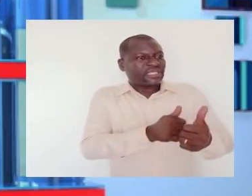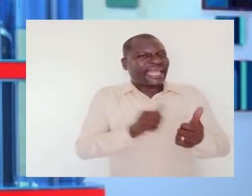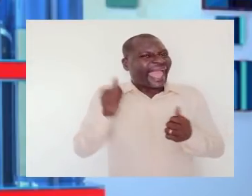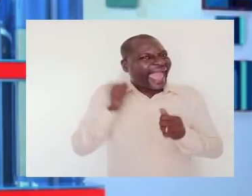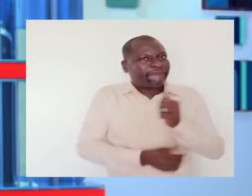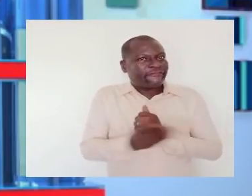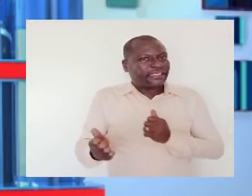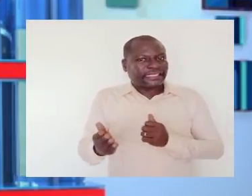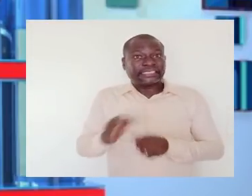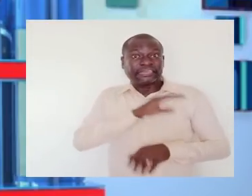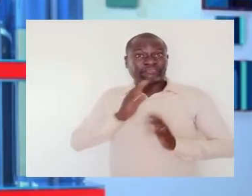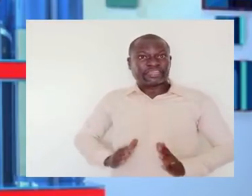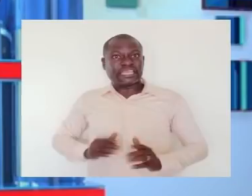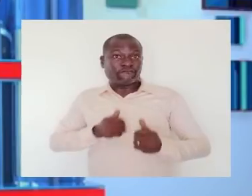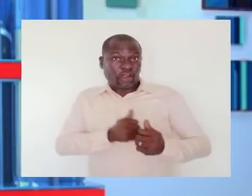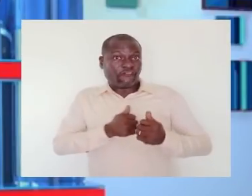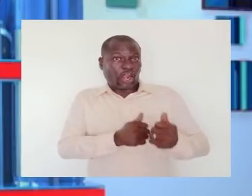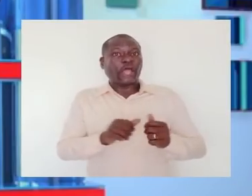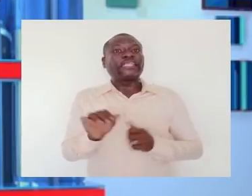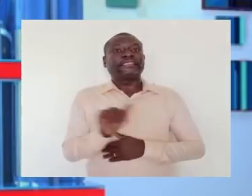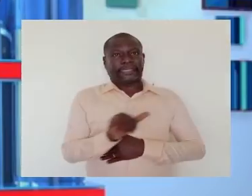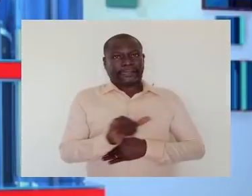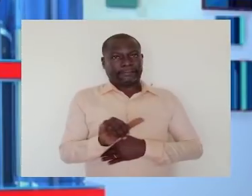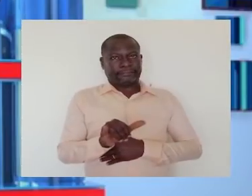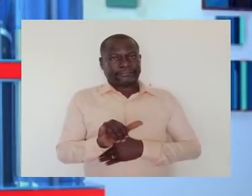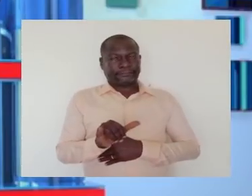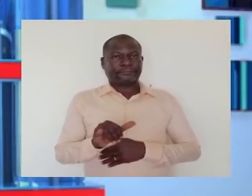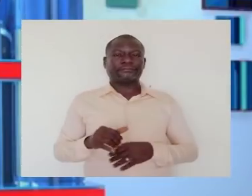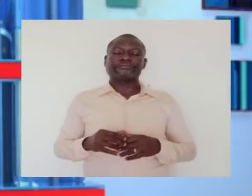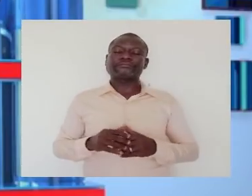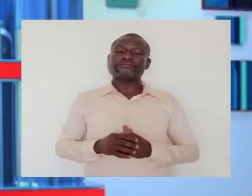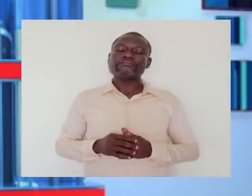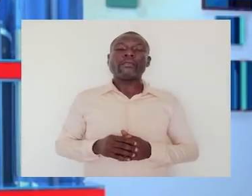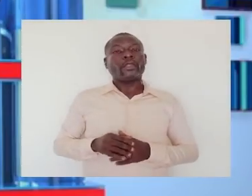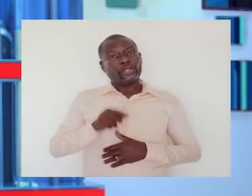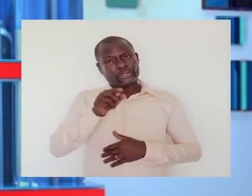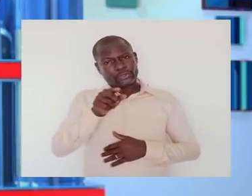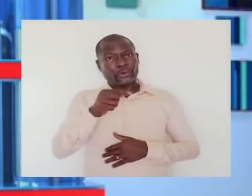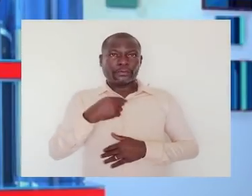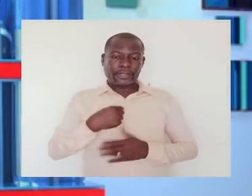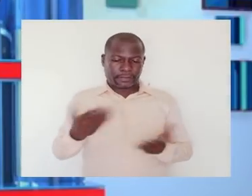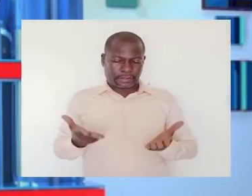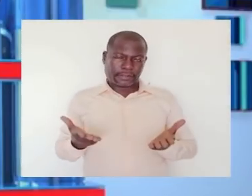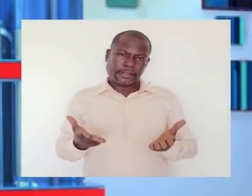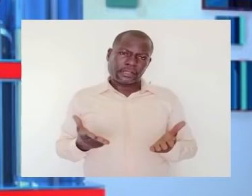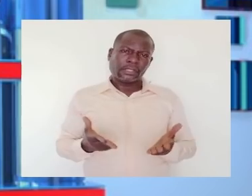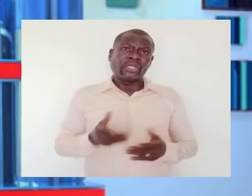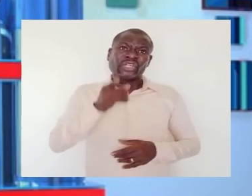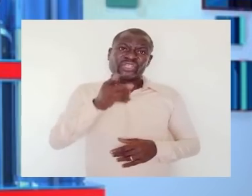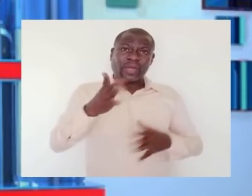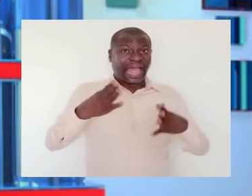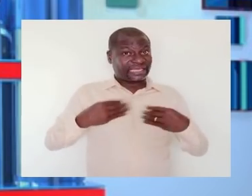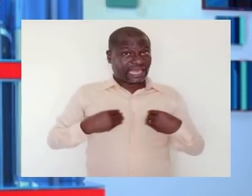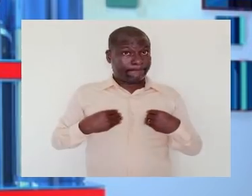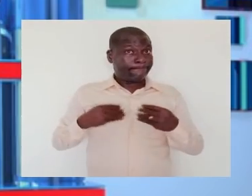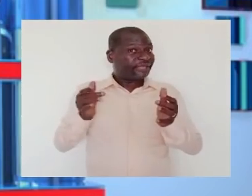soara etena asomafo no enchirechirim etime nu a wuti me